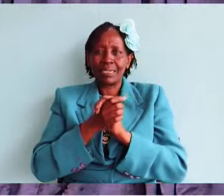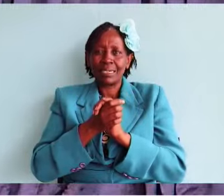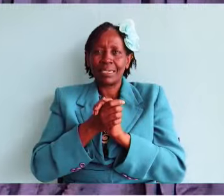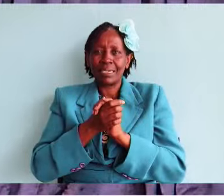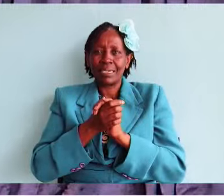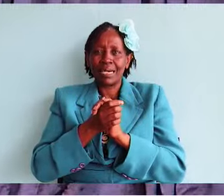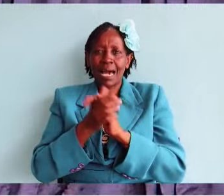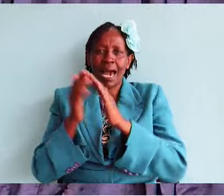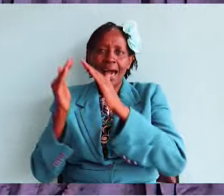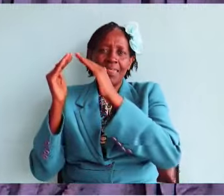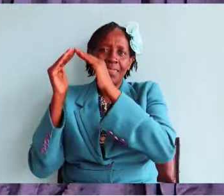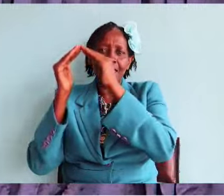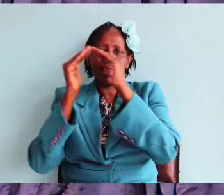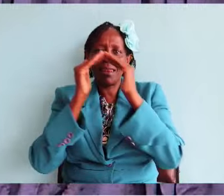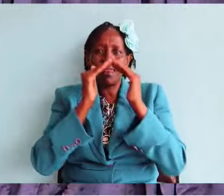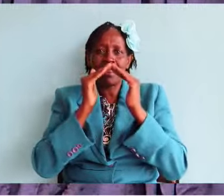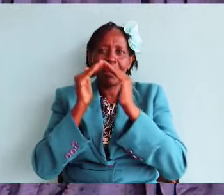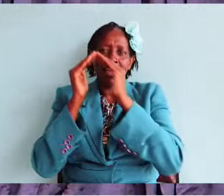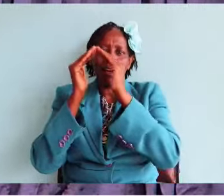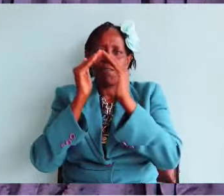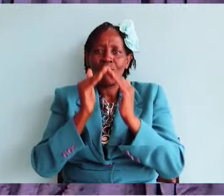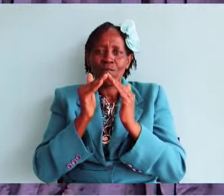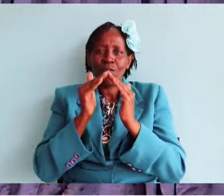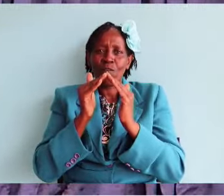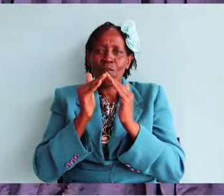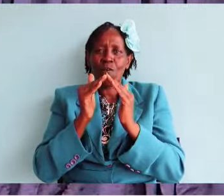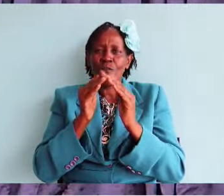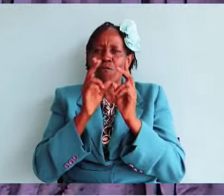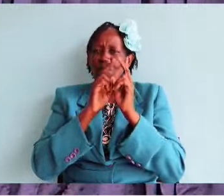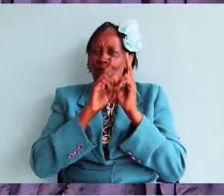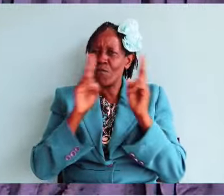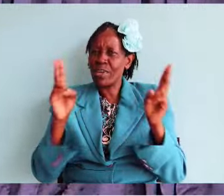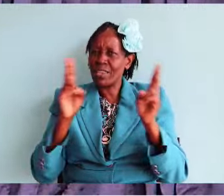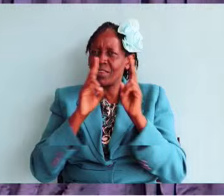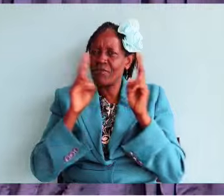level that they are very weak.